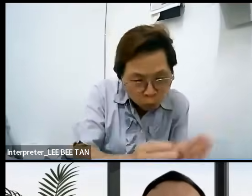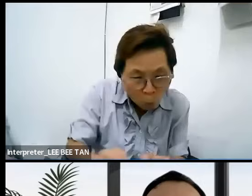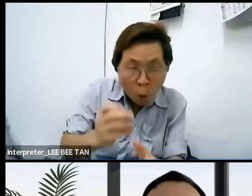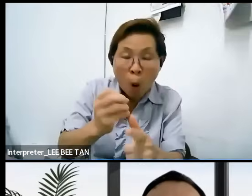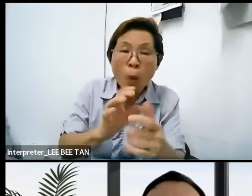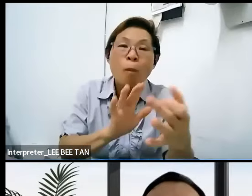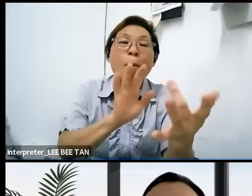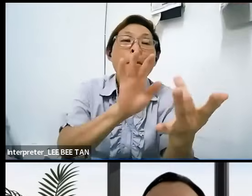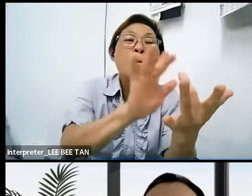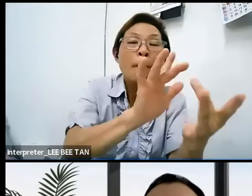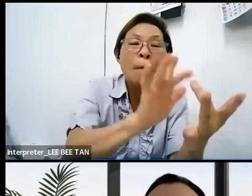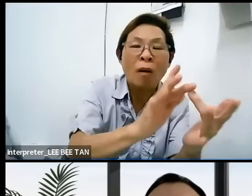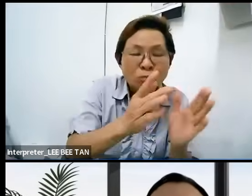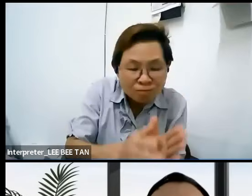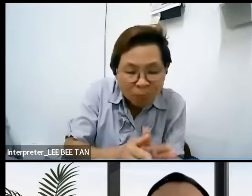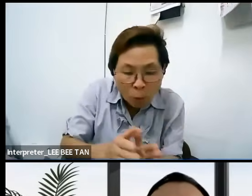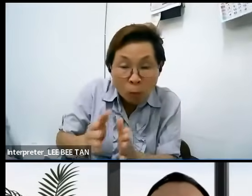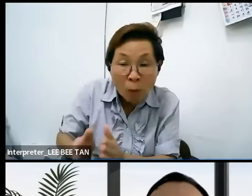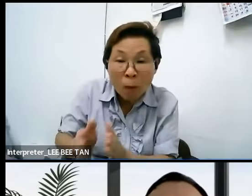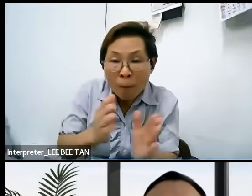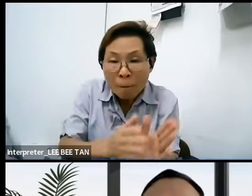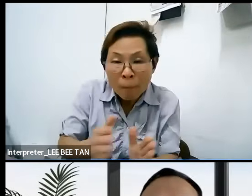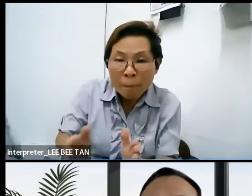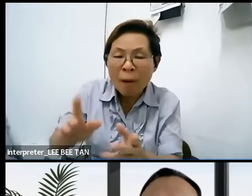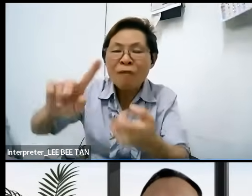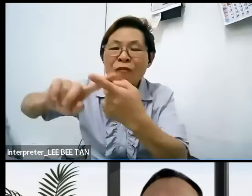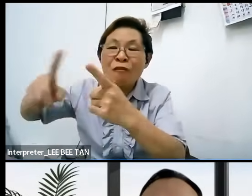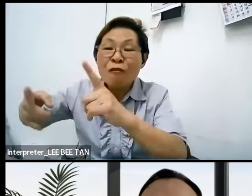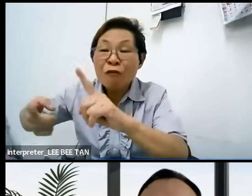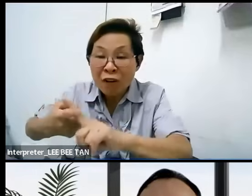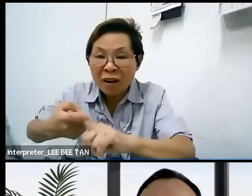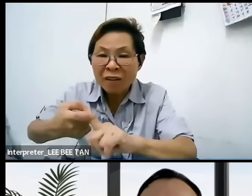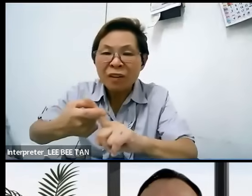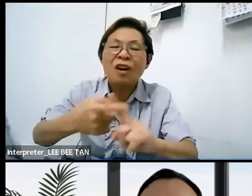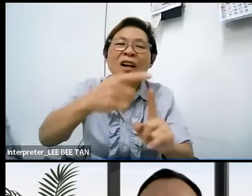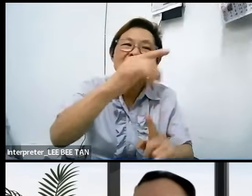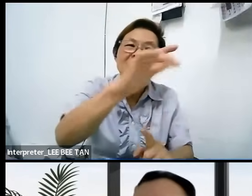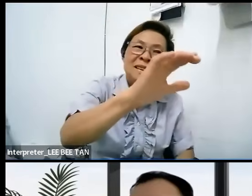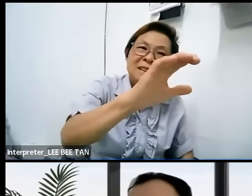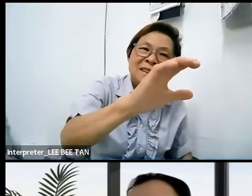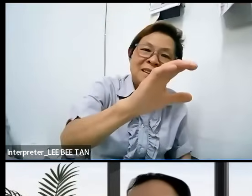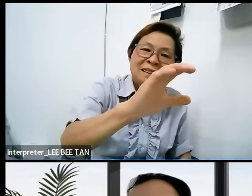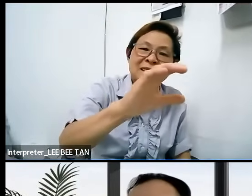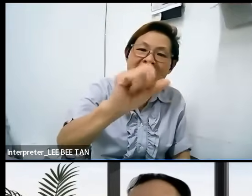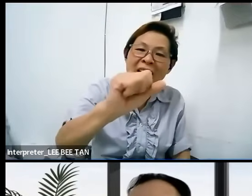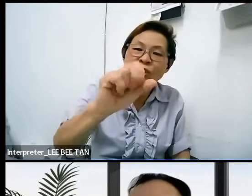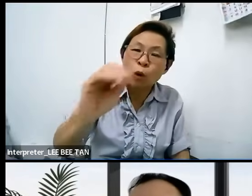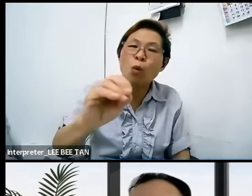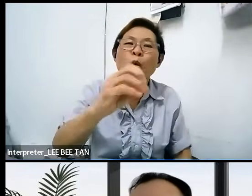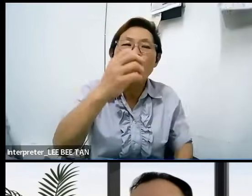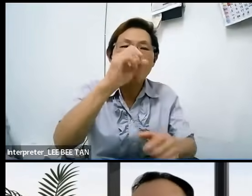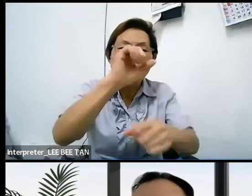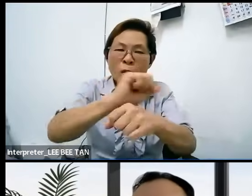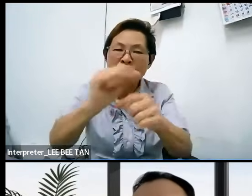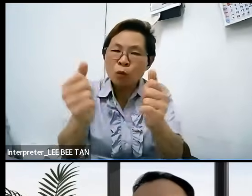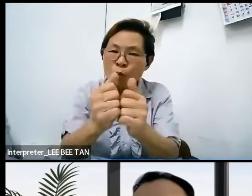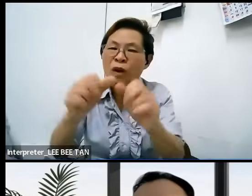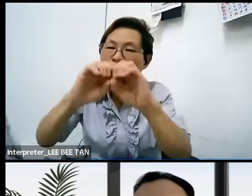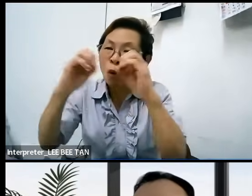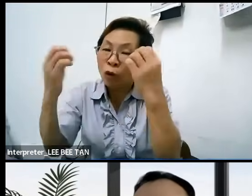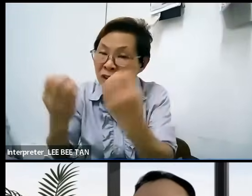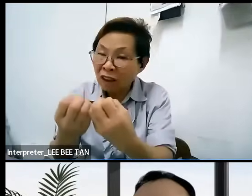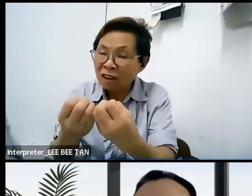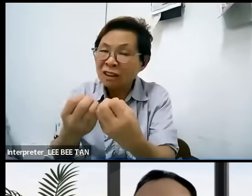in strategic partnerships with CSOs, with organizations of persons with disabilities,